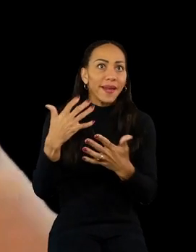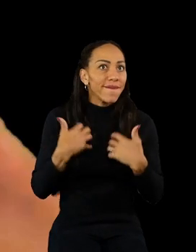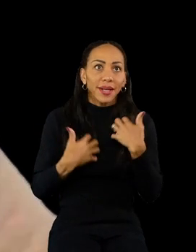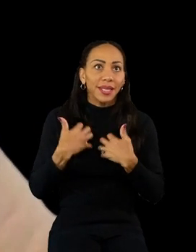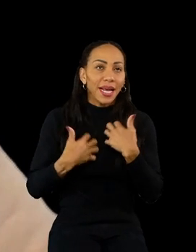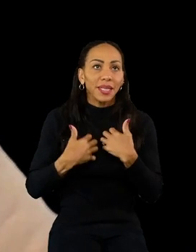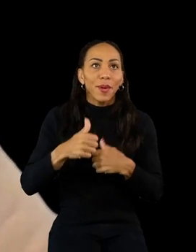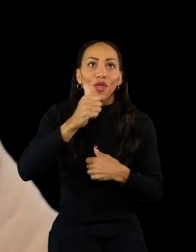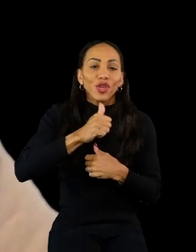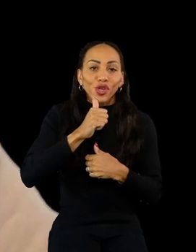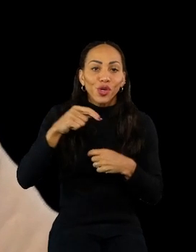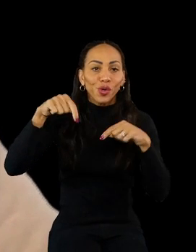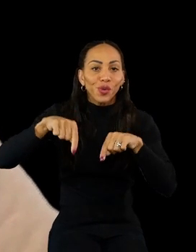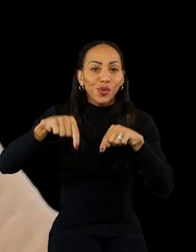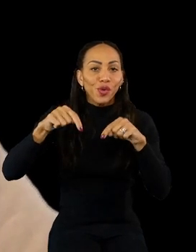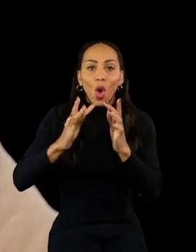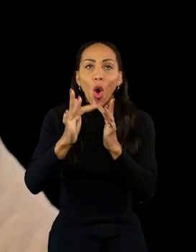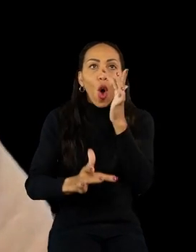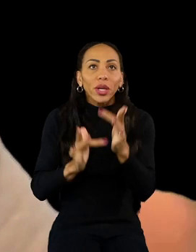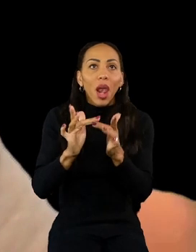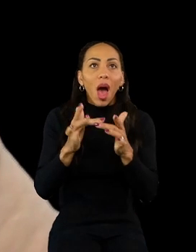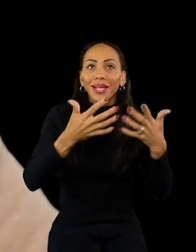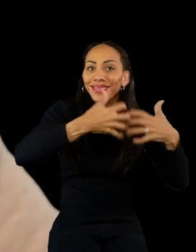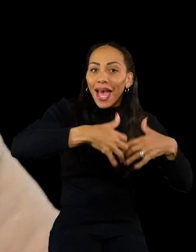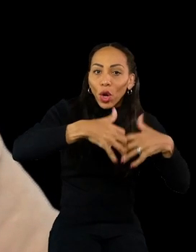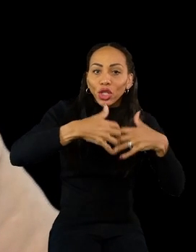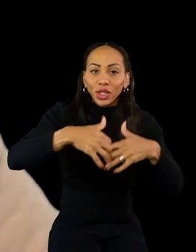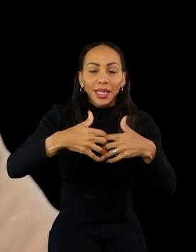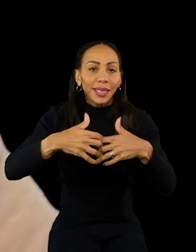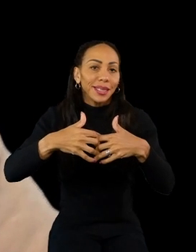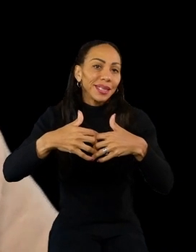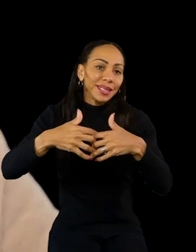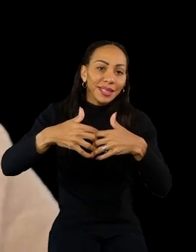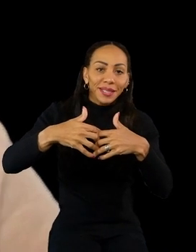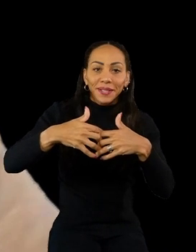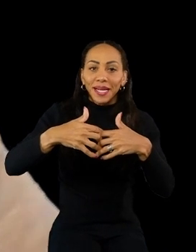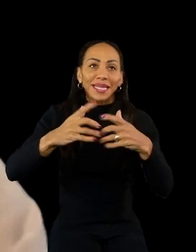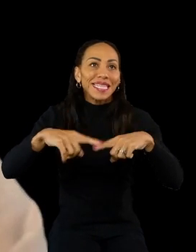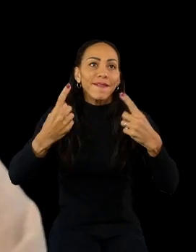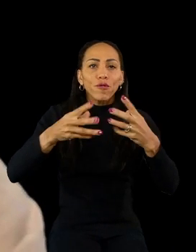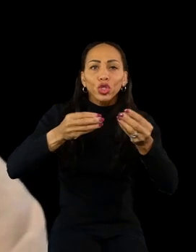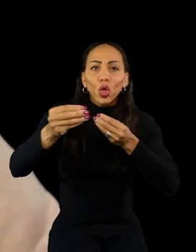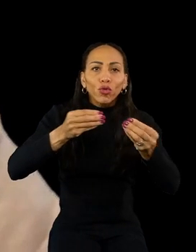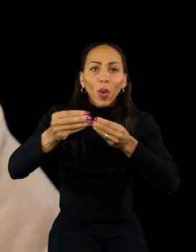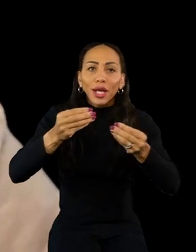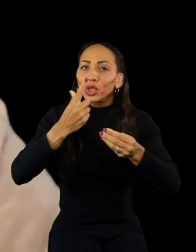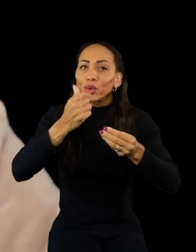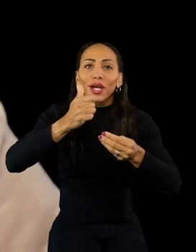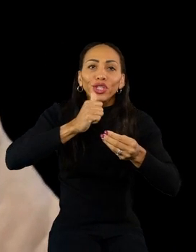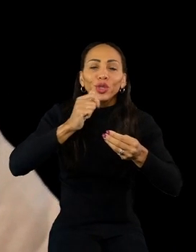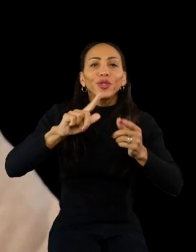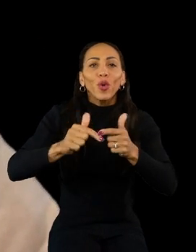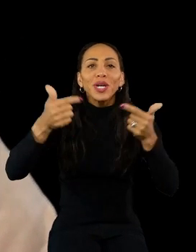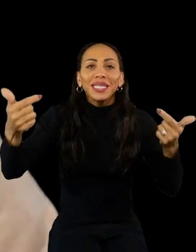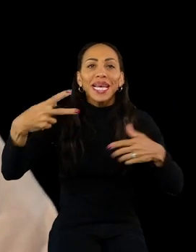really fascinated by the use of online technologies and the different sort of softwares that we've